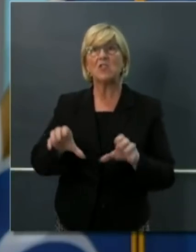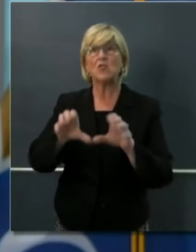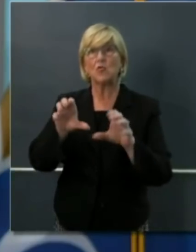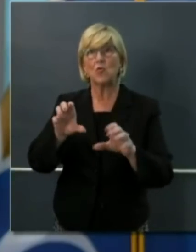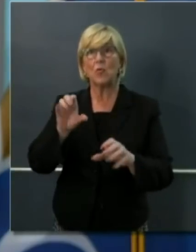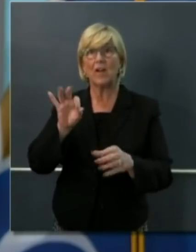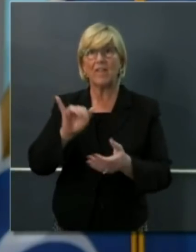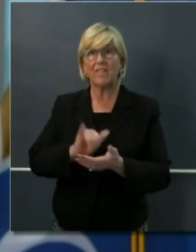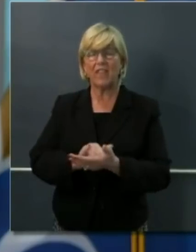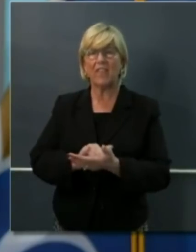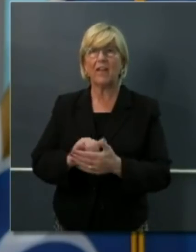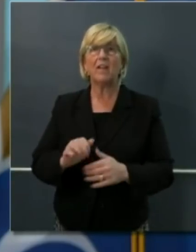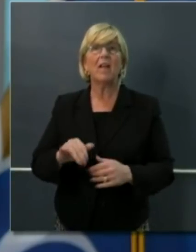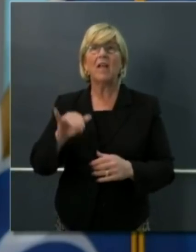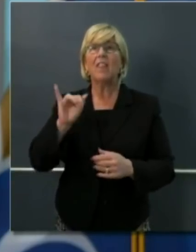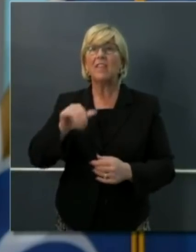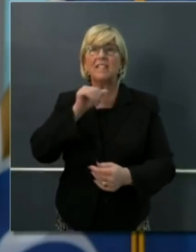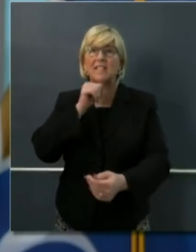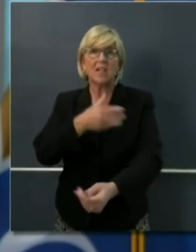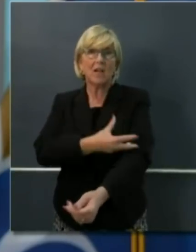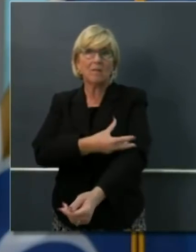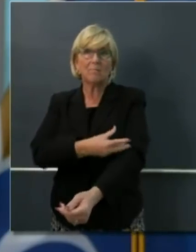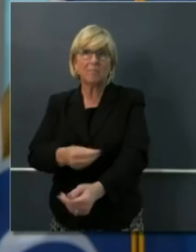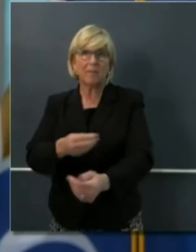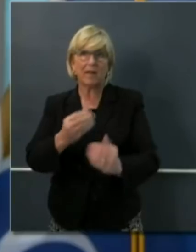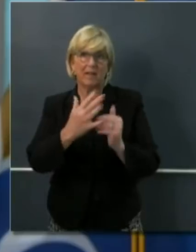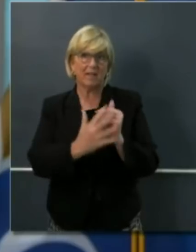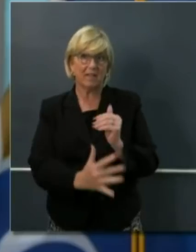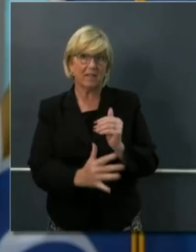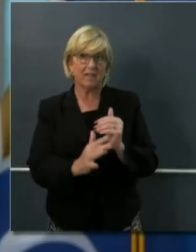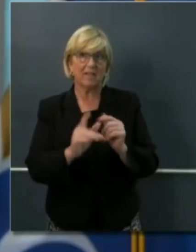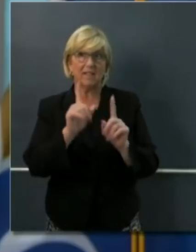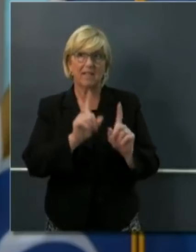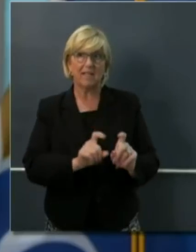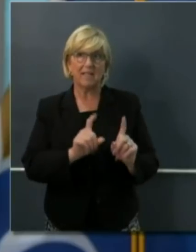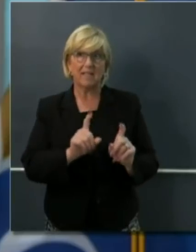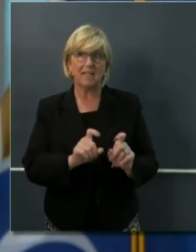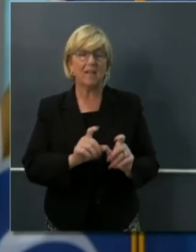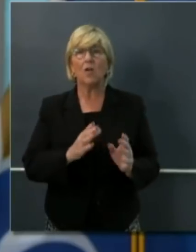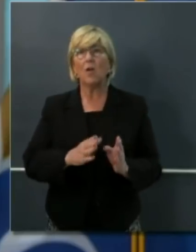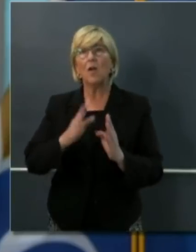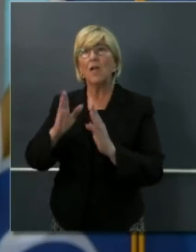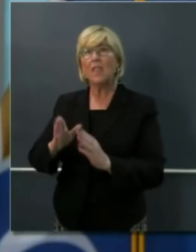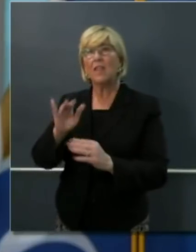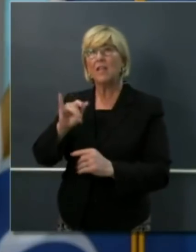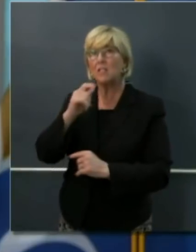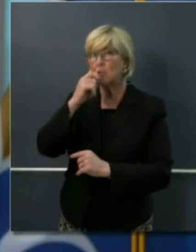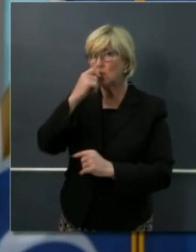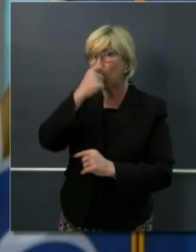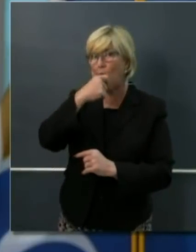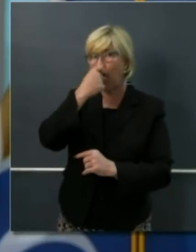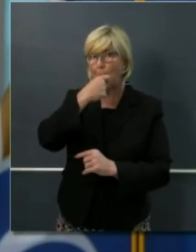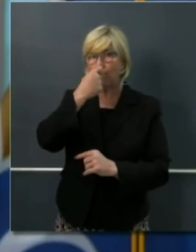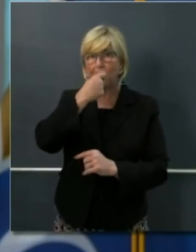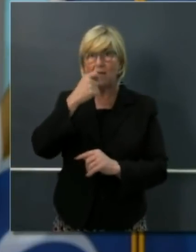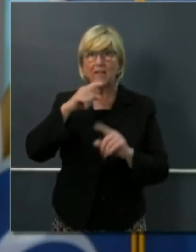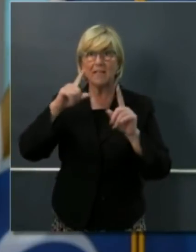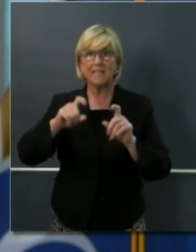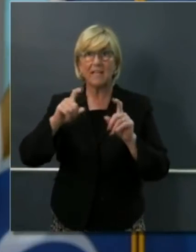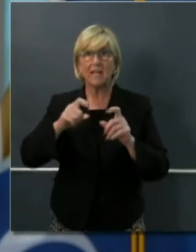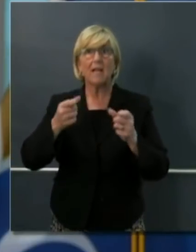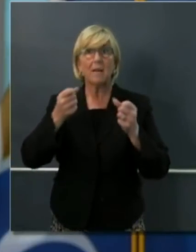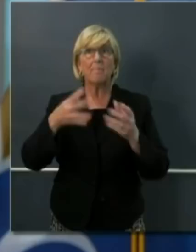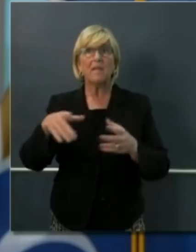tests. These are not the serological tests. I'll get to that in a moment. But the PCR test, the swab-based test that many of